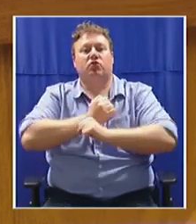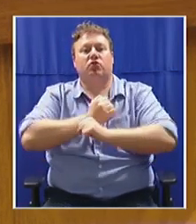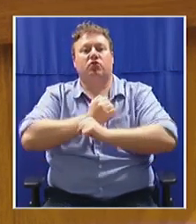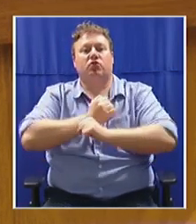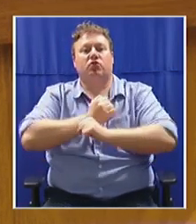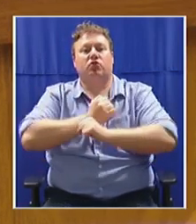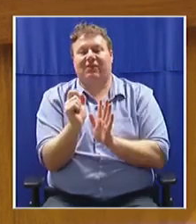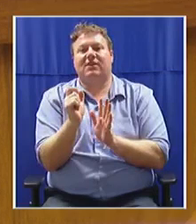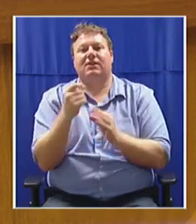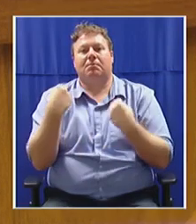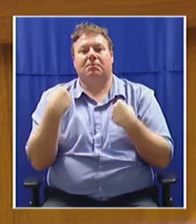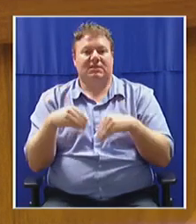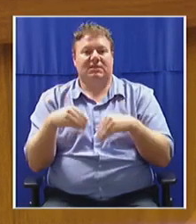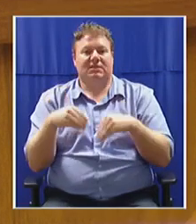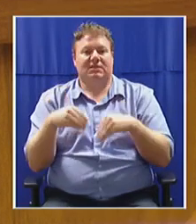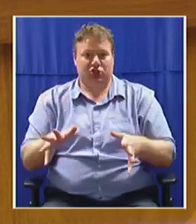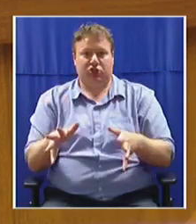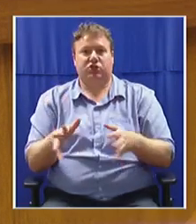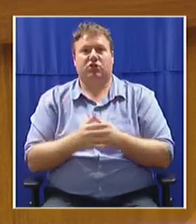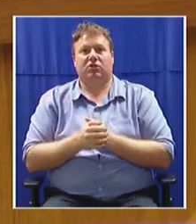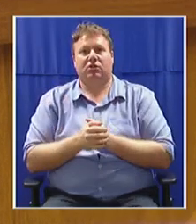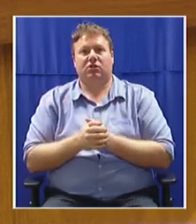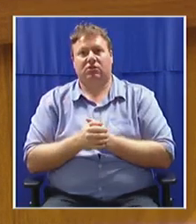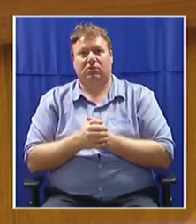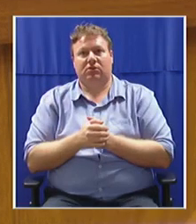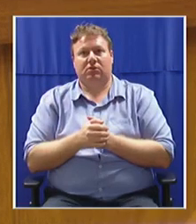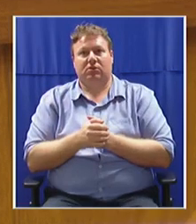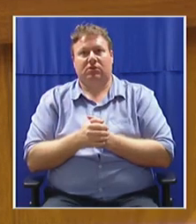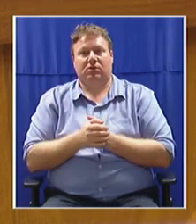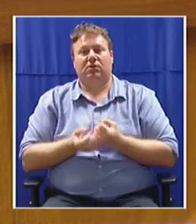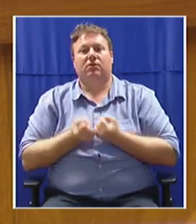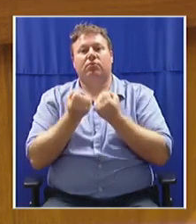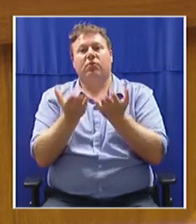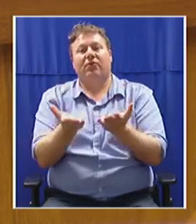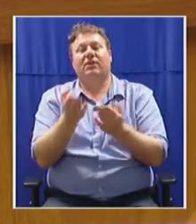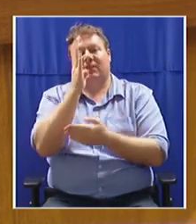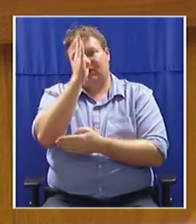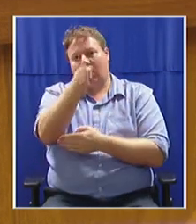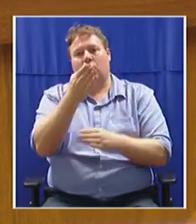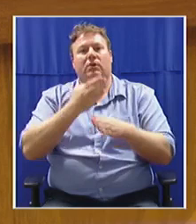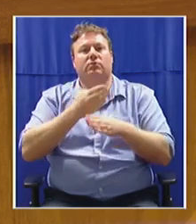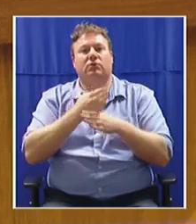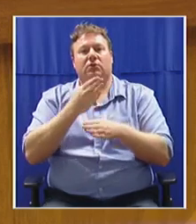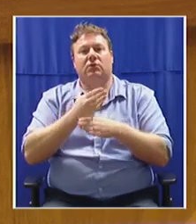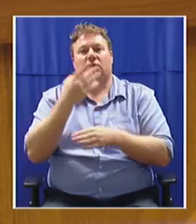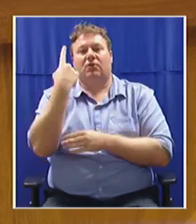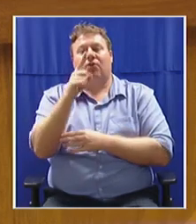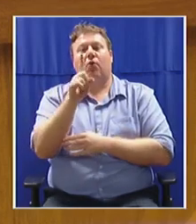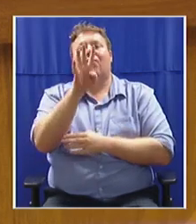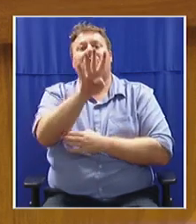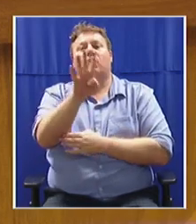670 enterprises, which in turn provided direct employment to over